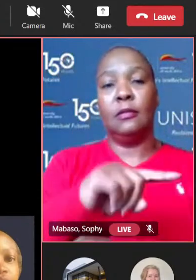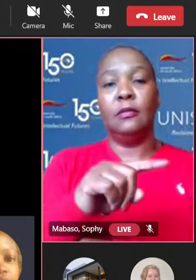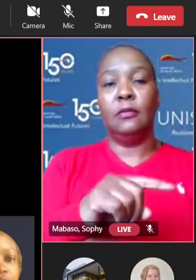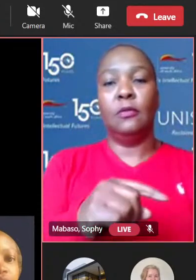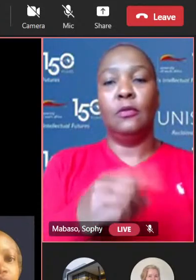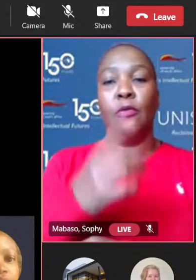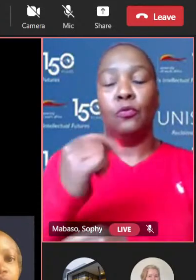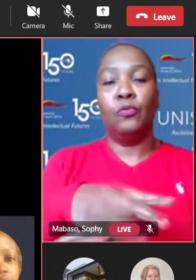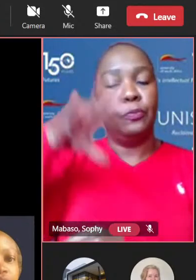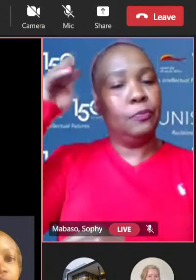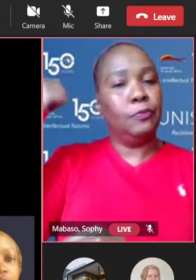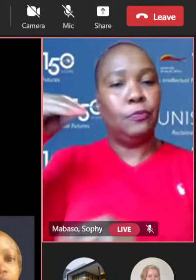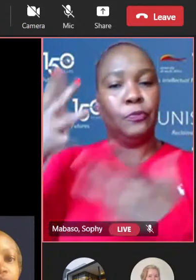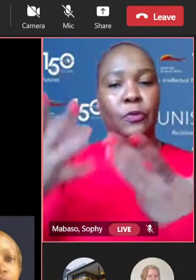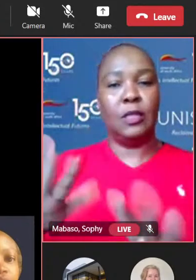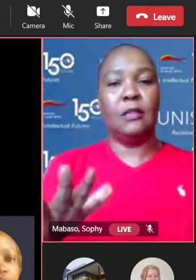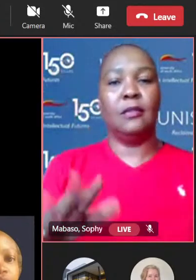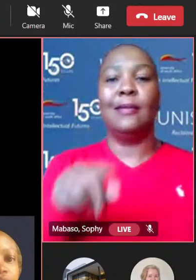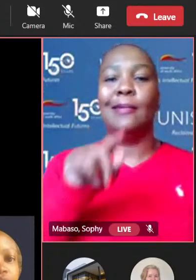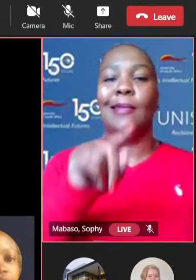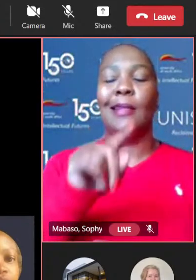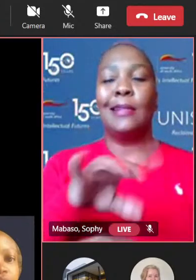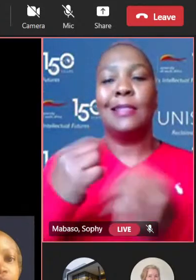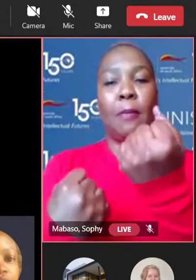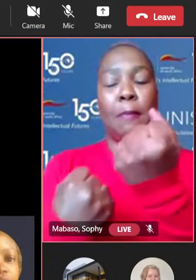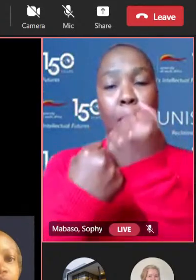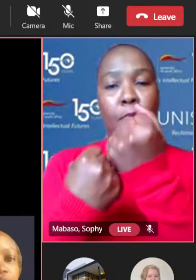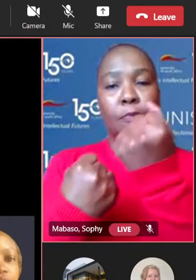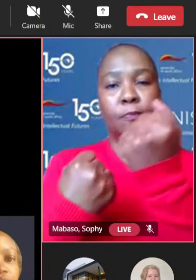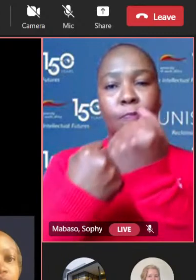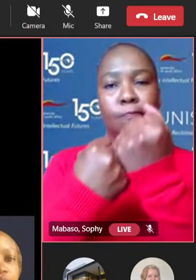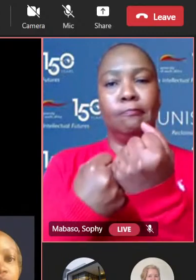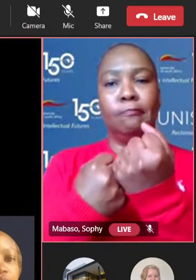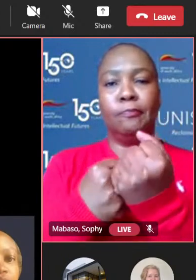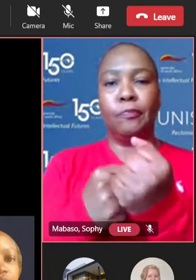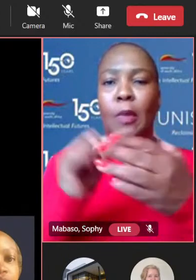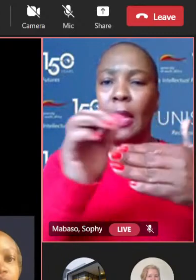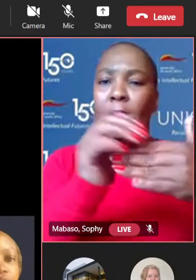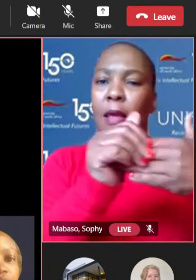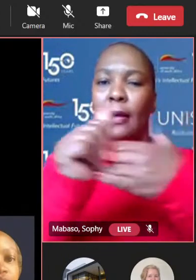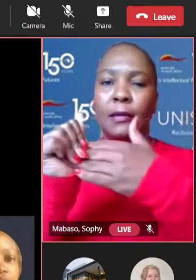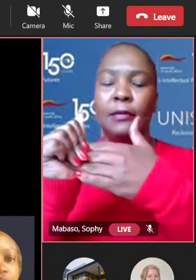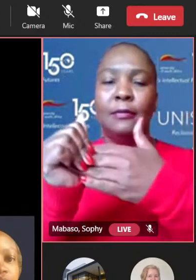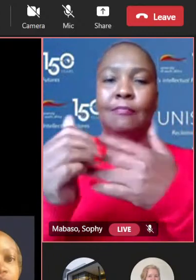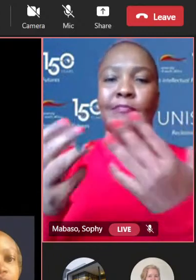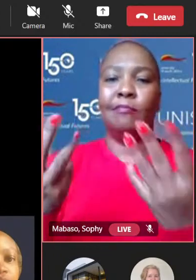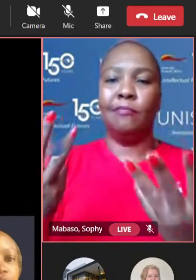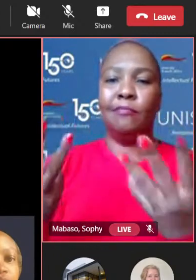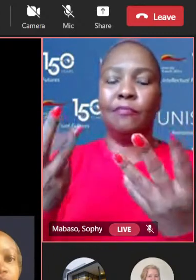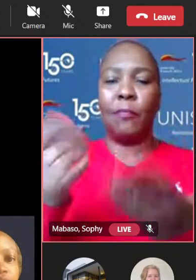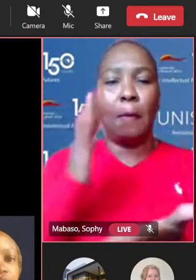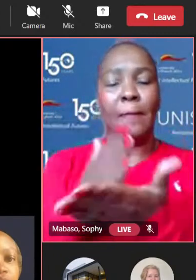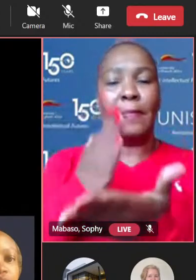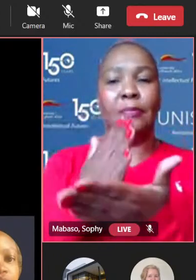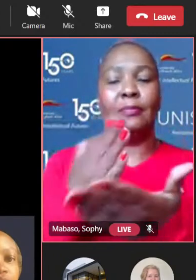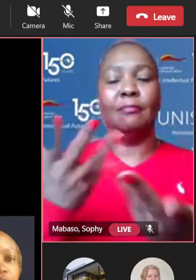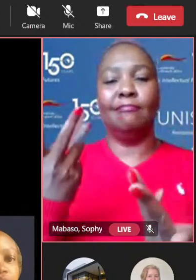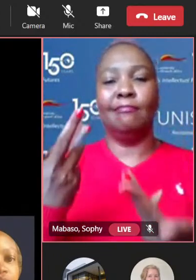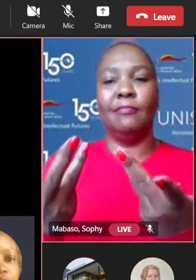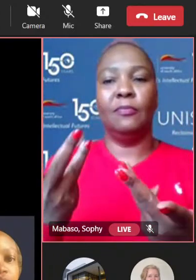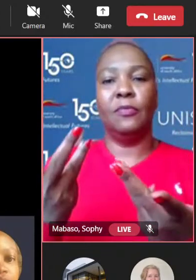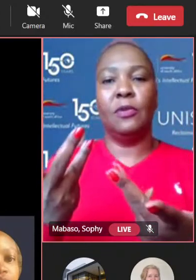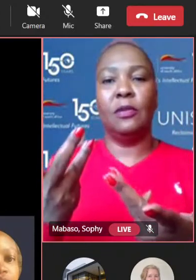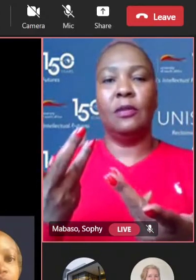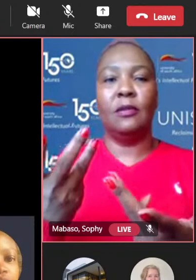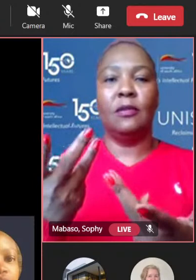graduate. It is there to support, give you guidance, ensure that